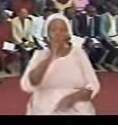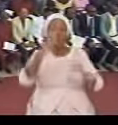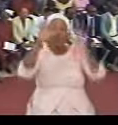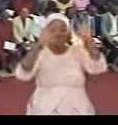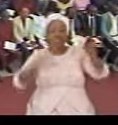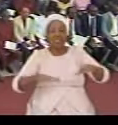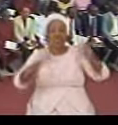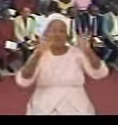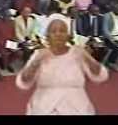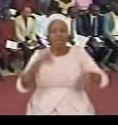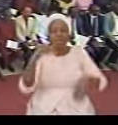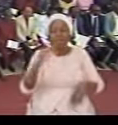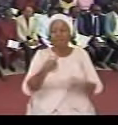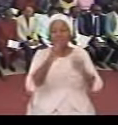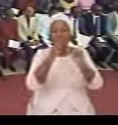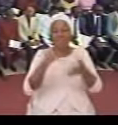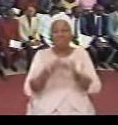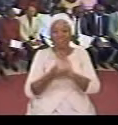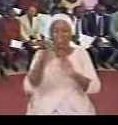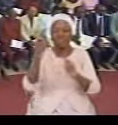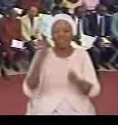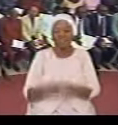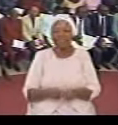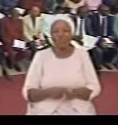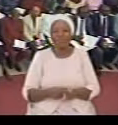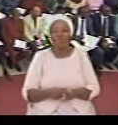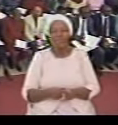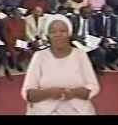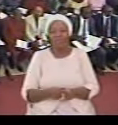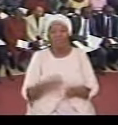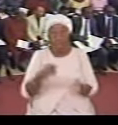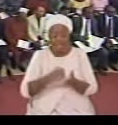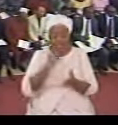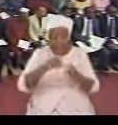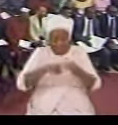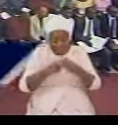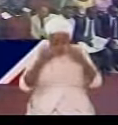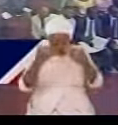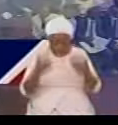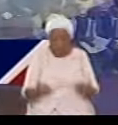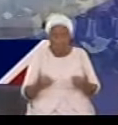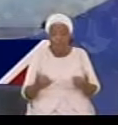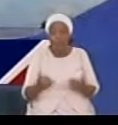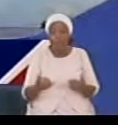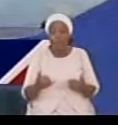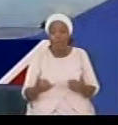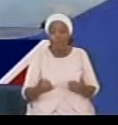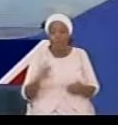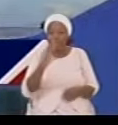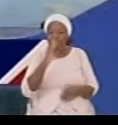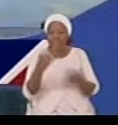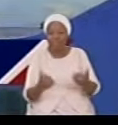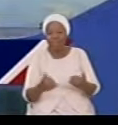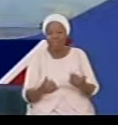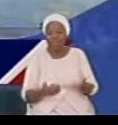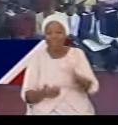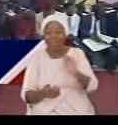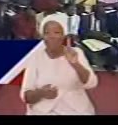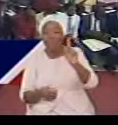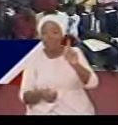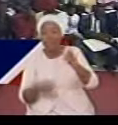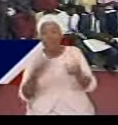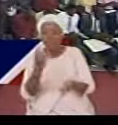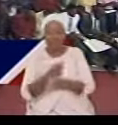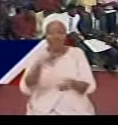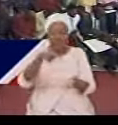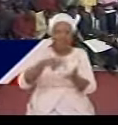showers of blessing. It's beginning right now. What are you? Why don't you